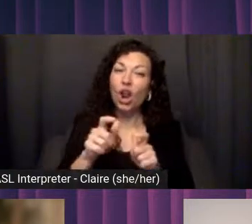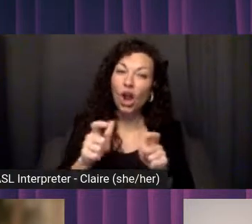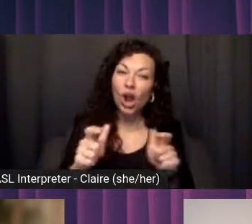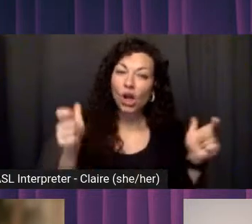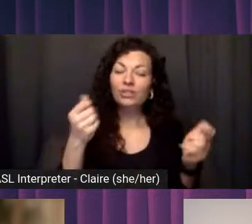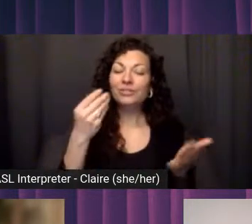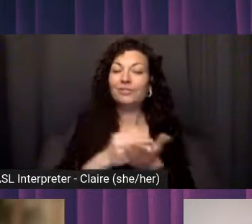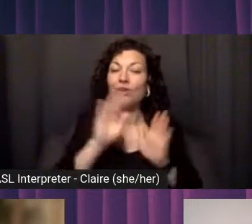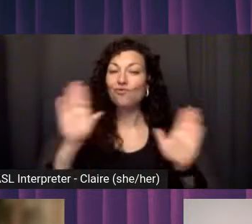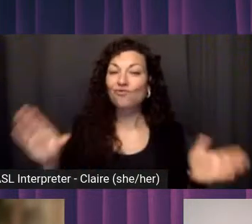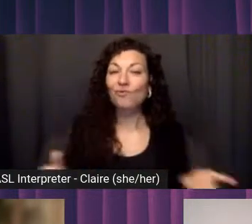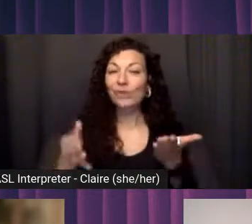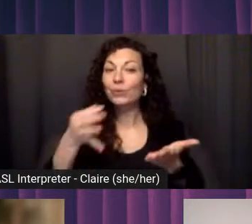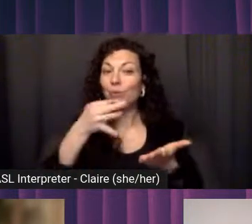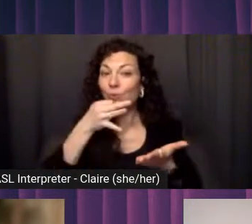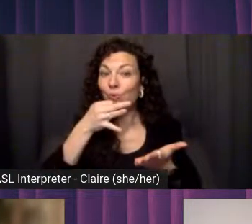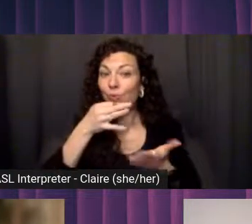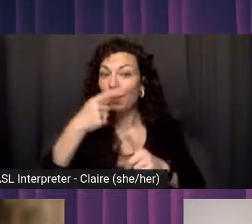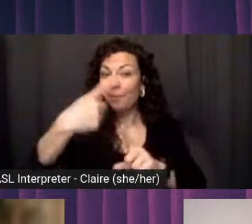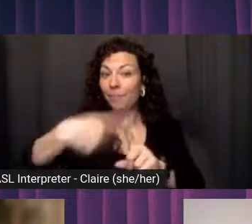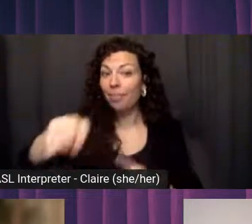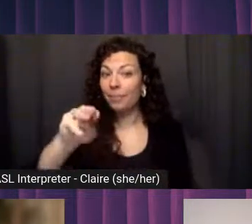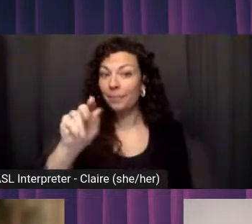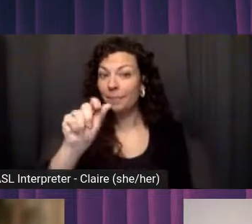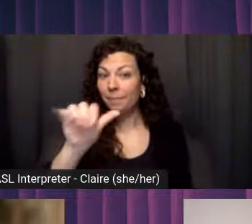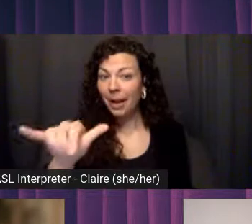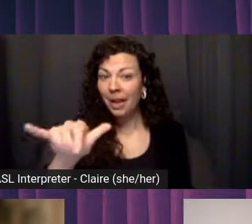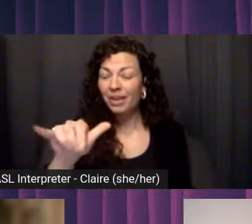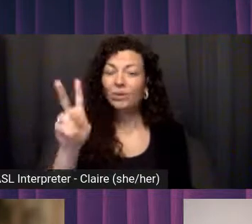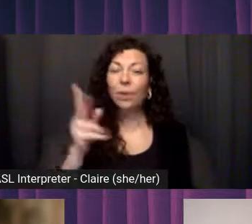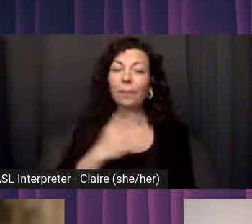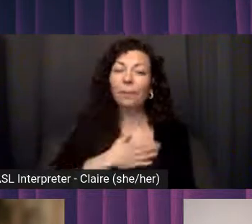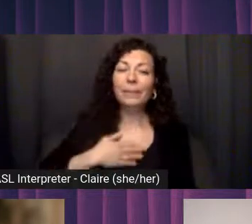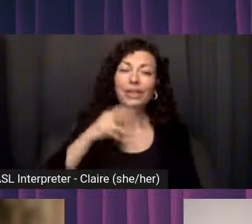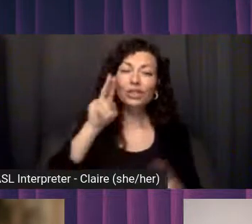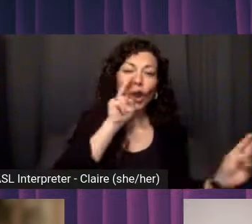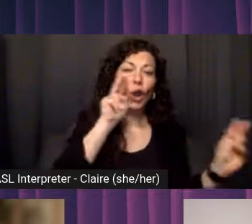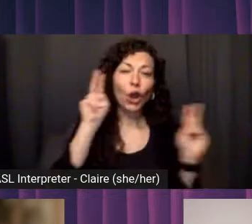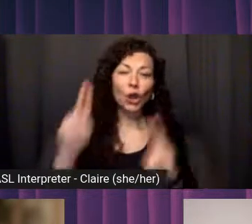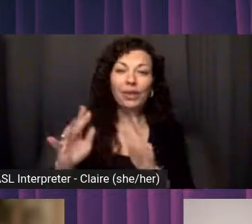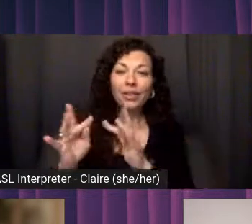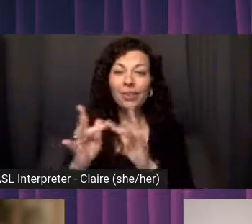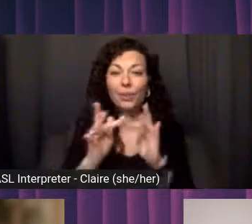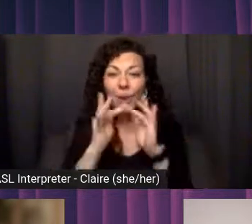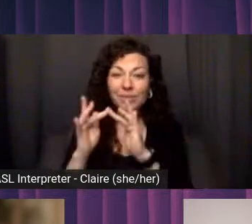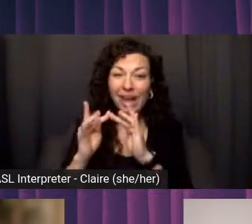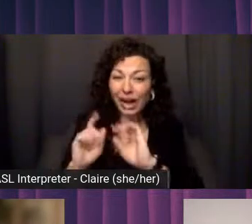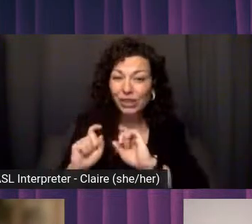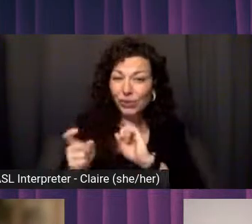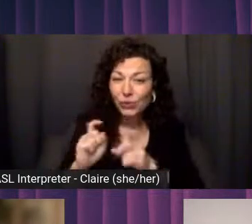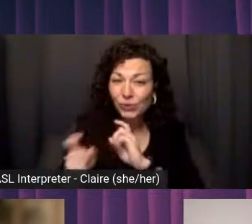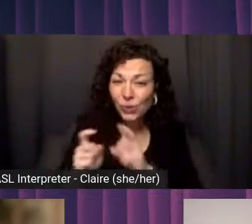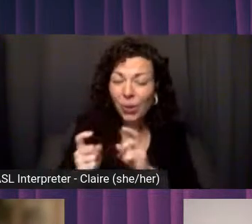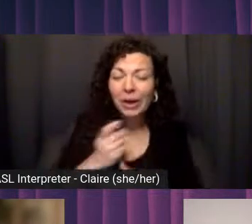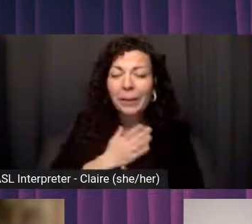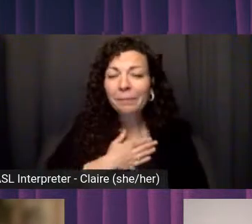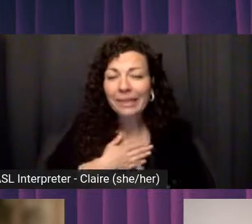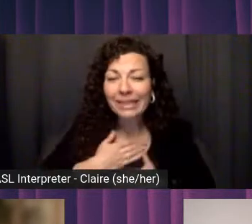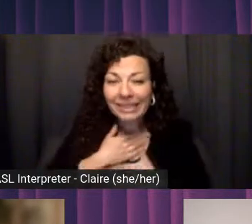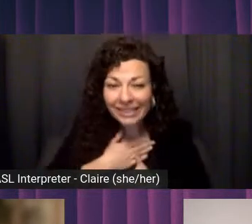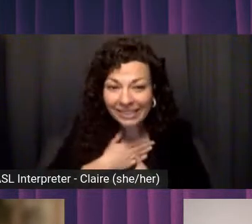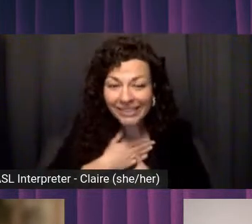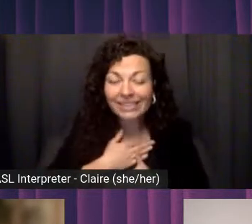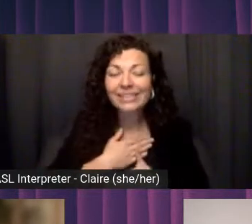out our website. Please give us your hard-earned money. That would be great. But also like a few other options